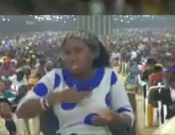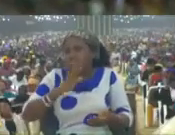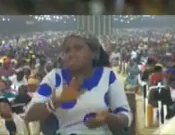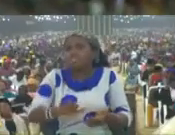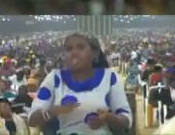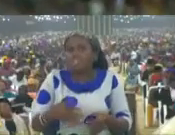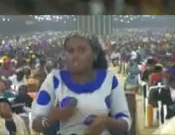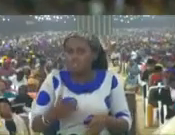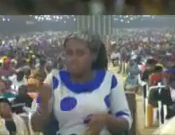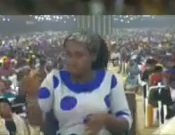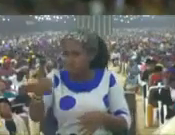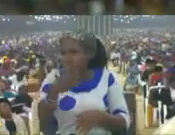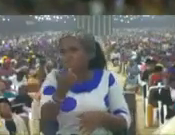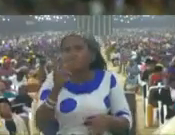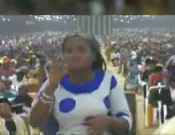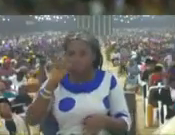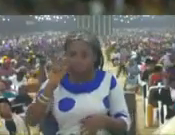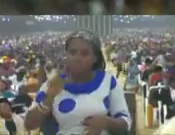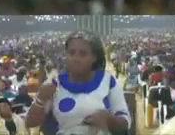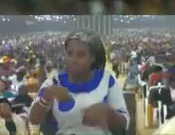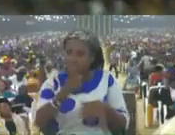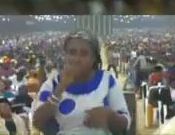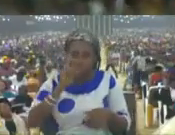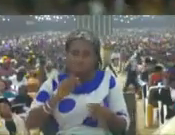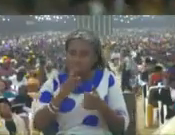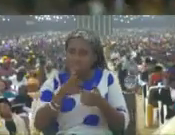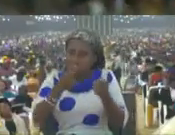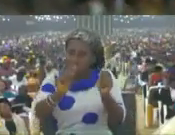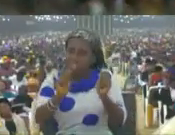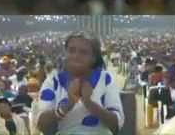Go into her. Let's have a child by her.